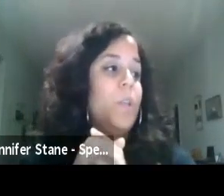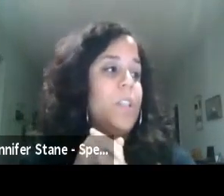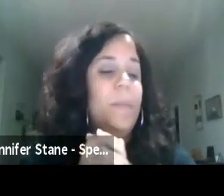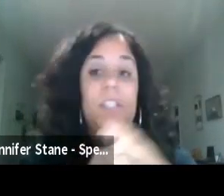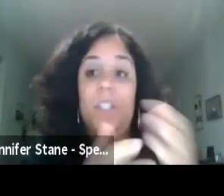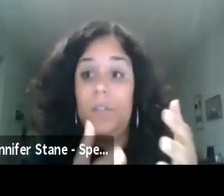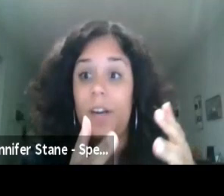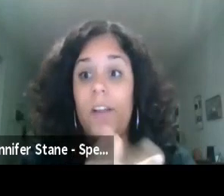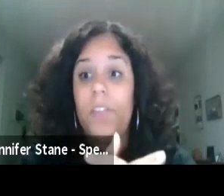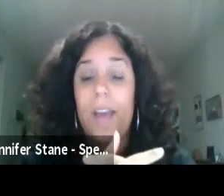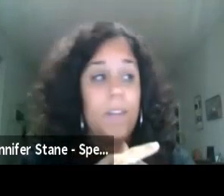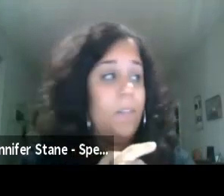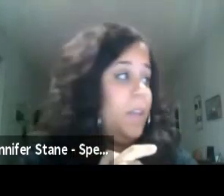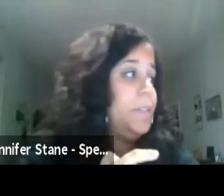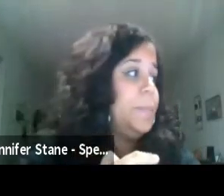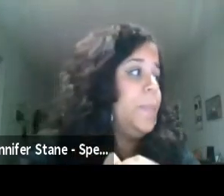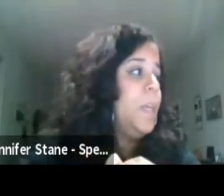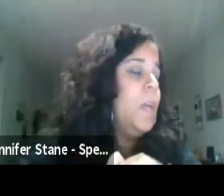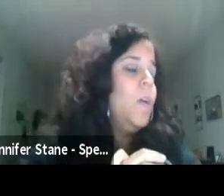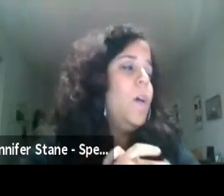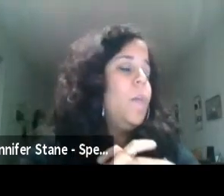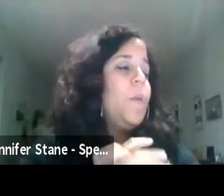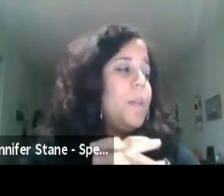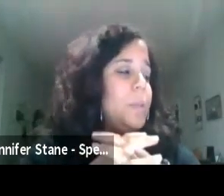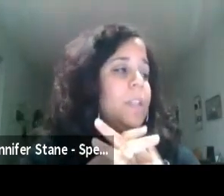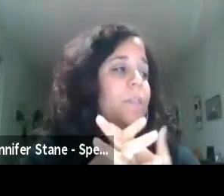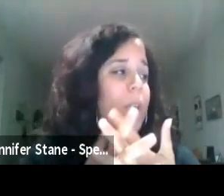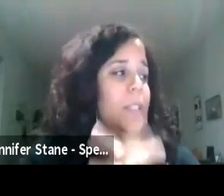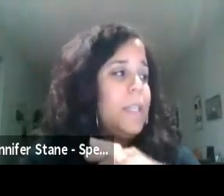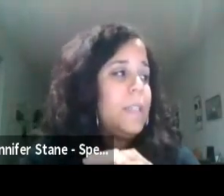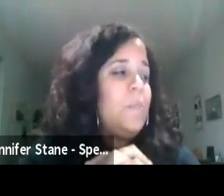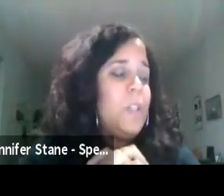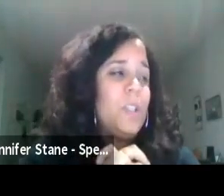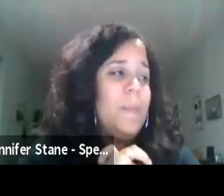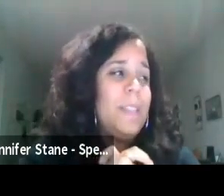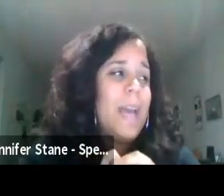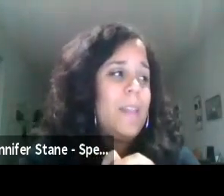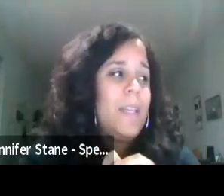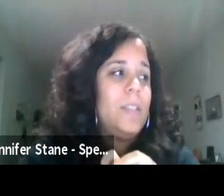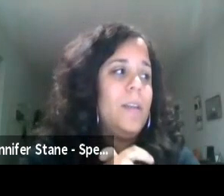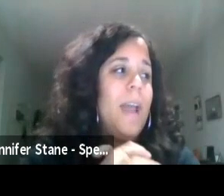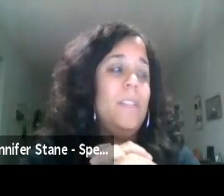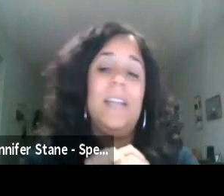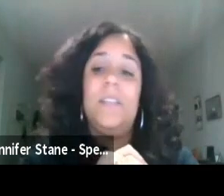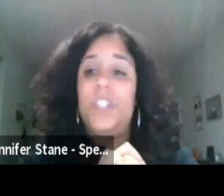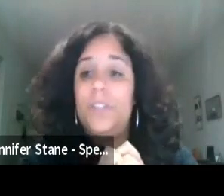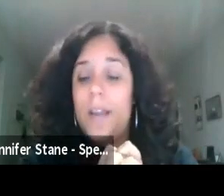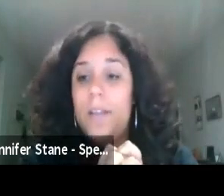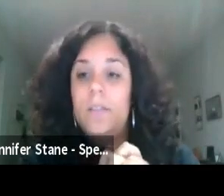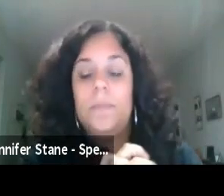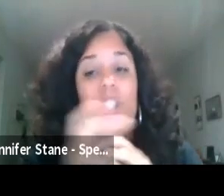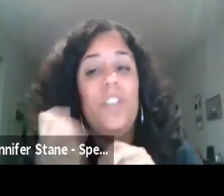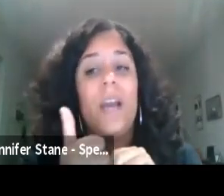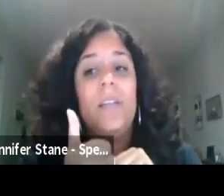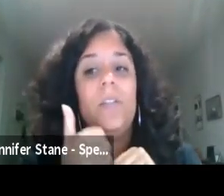during sports competitions, right, our healthy athlete events, approximately 46 of Special Olympics athletes have signs of